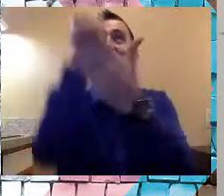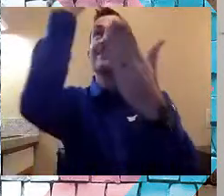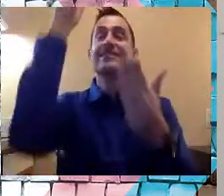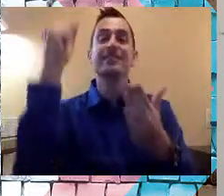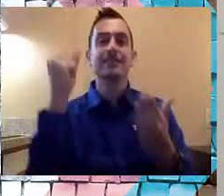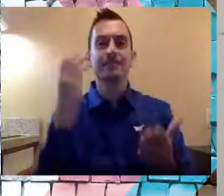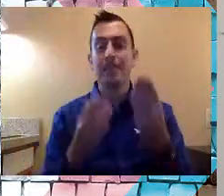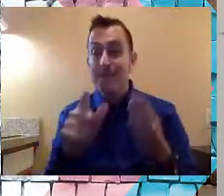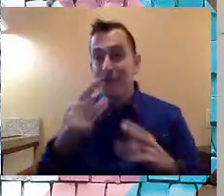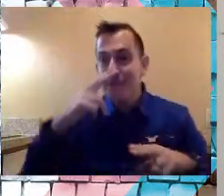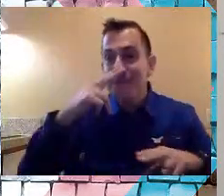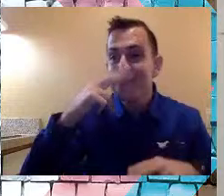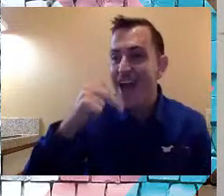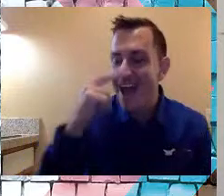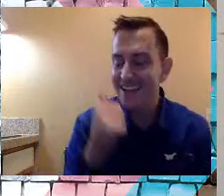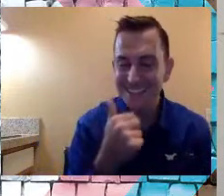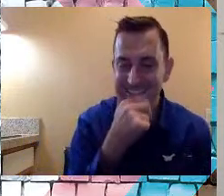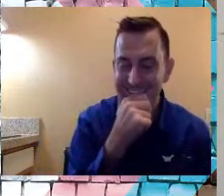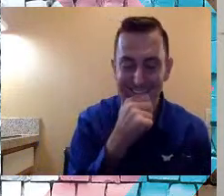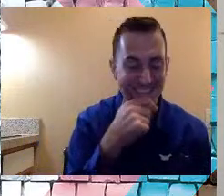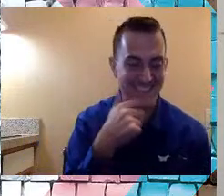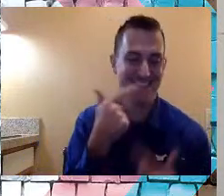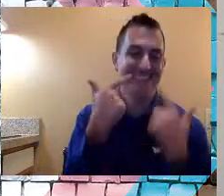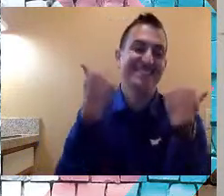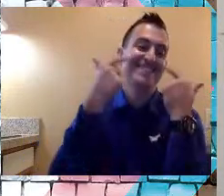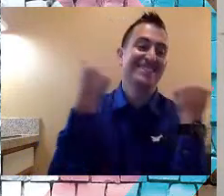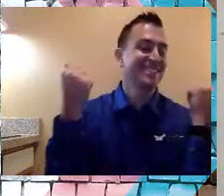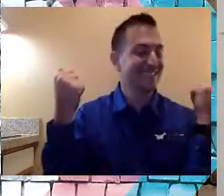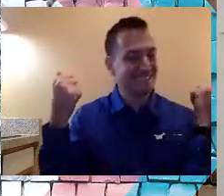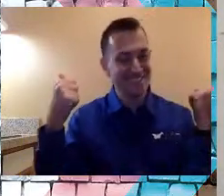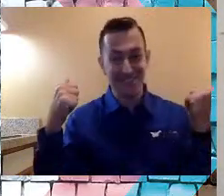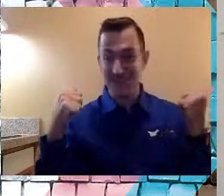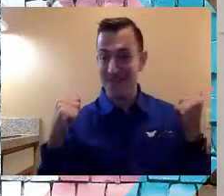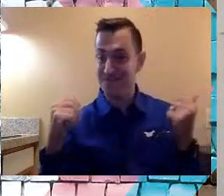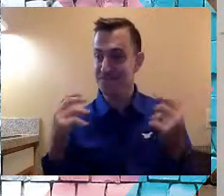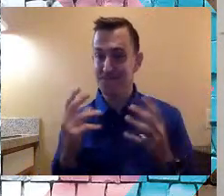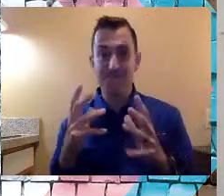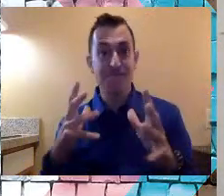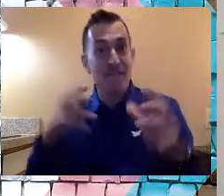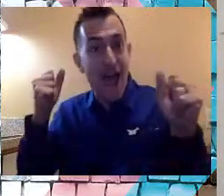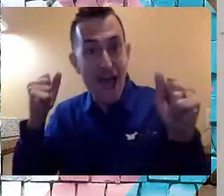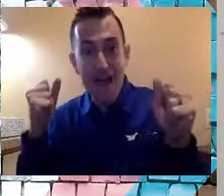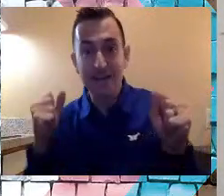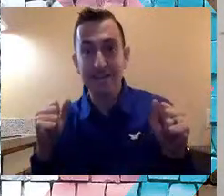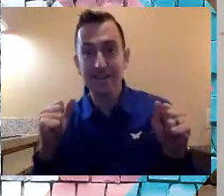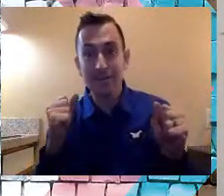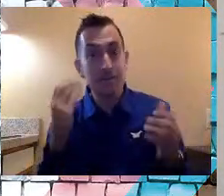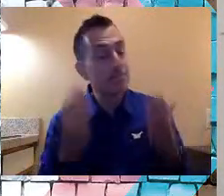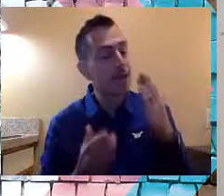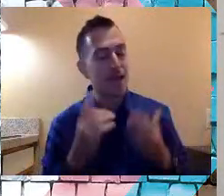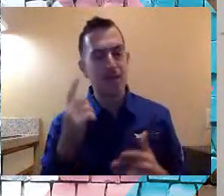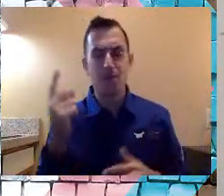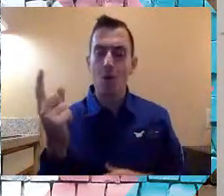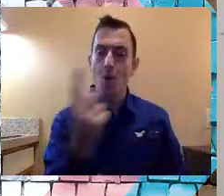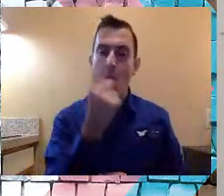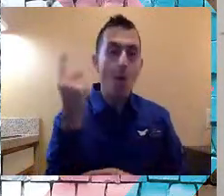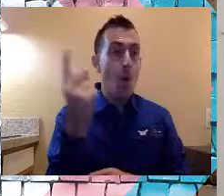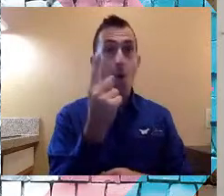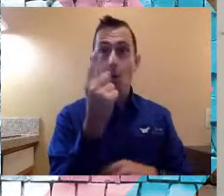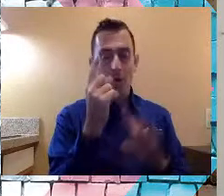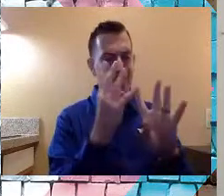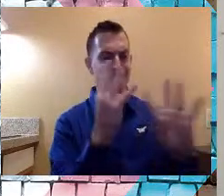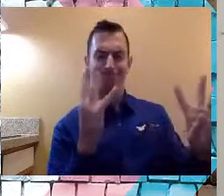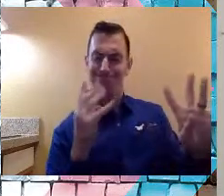you're funny or bookish or fast. Or maybe you're always decidedly